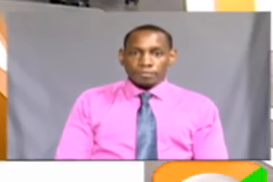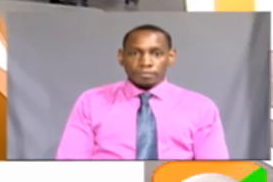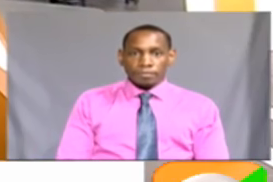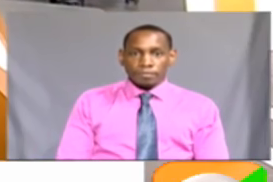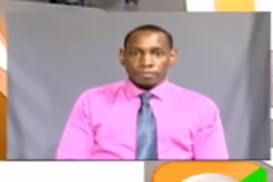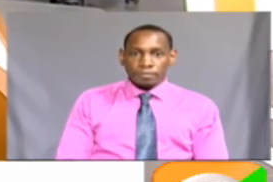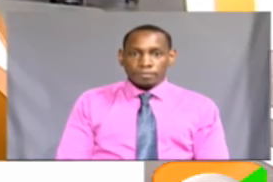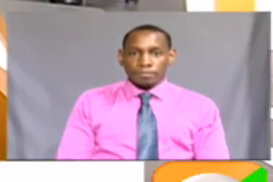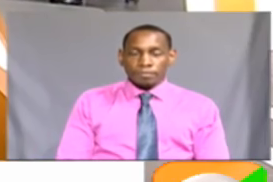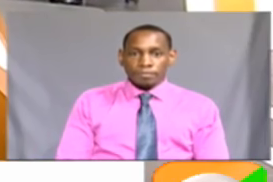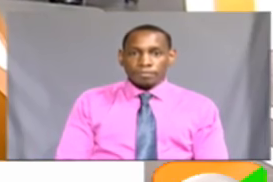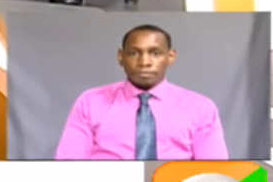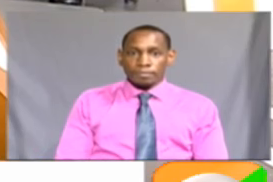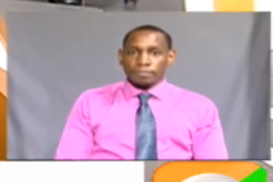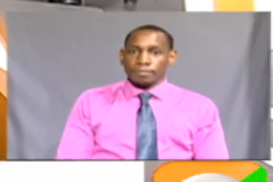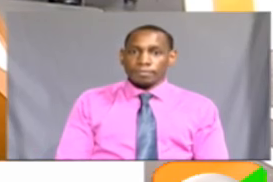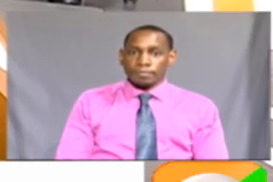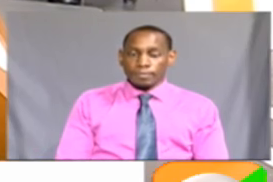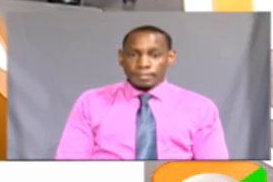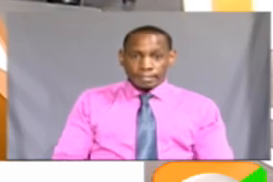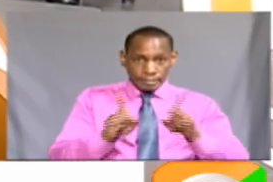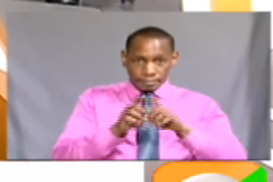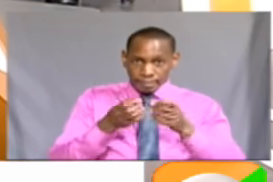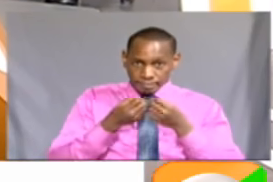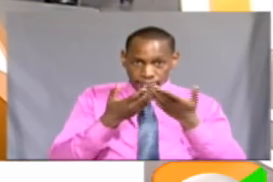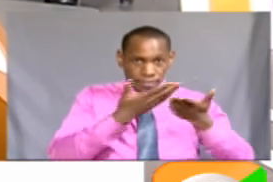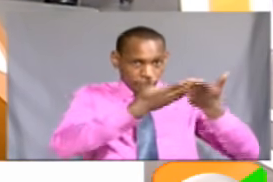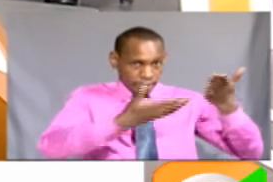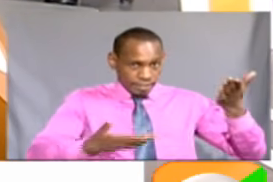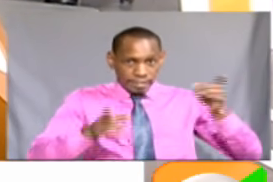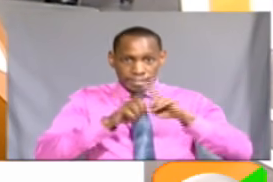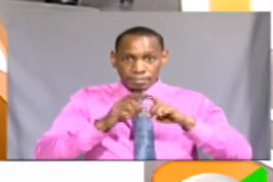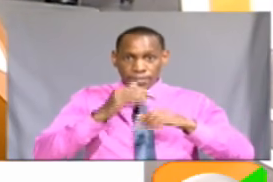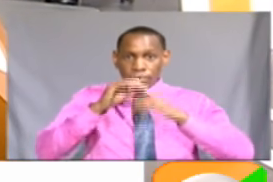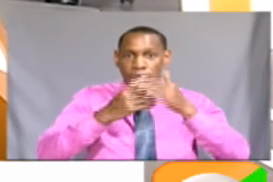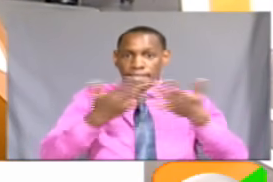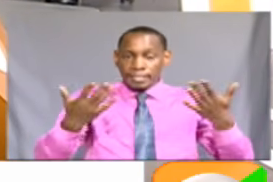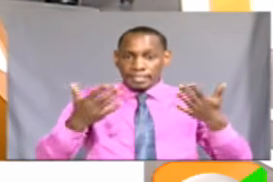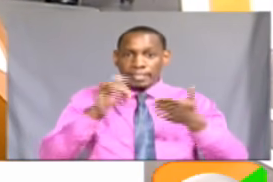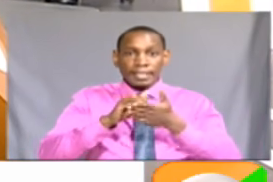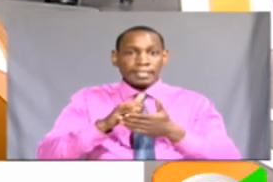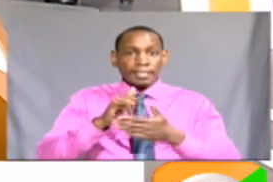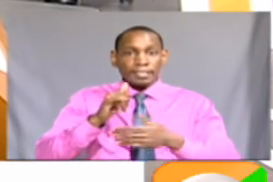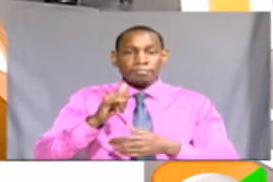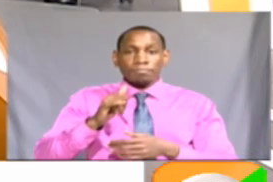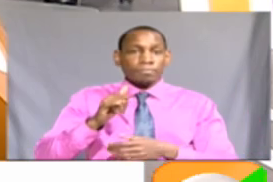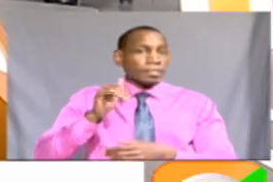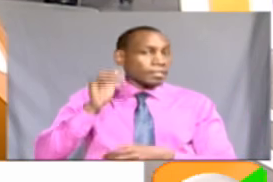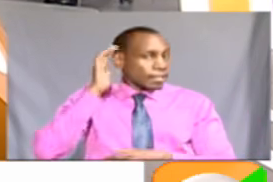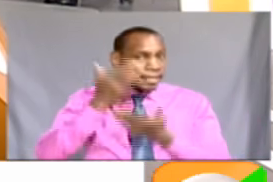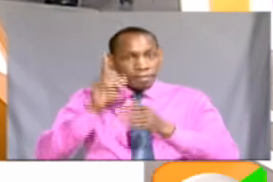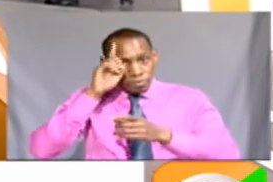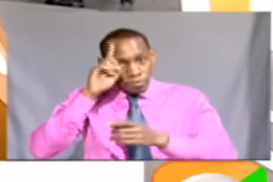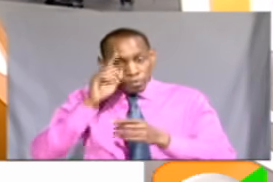helpful is that this is the information, and that is why all those things you're hearing are is propaganda, because